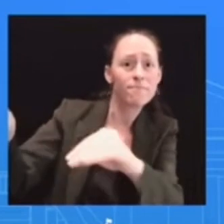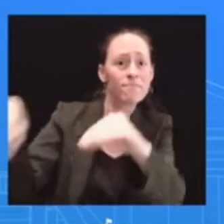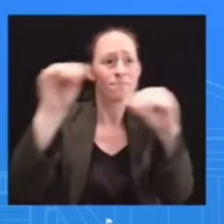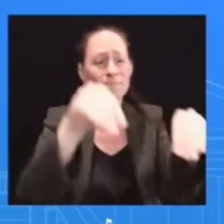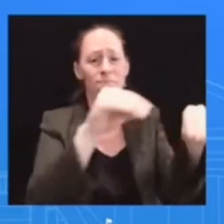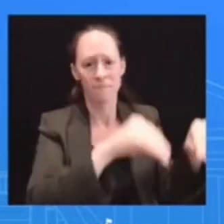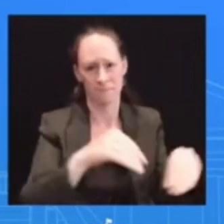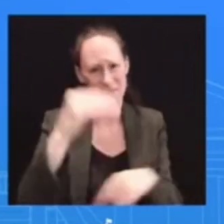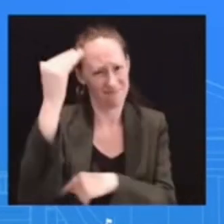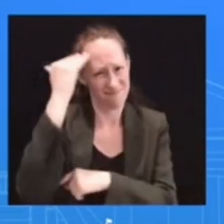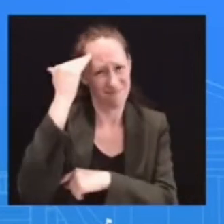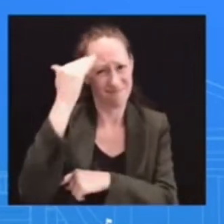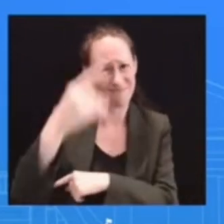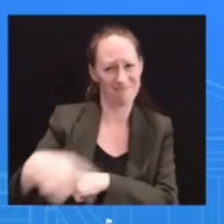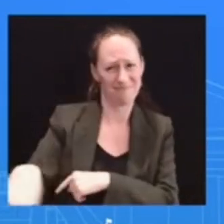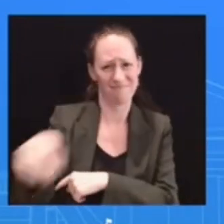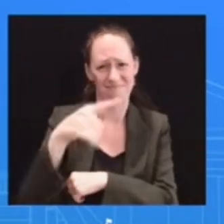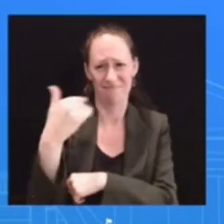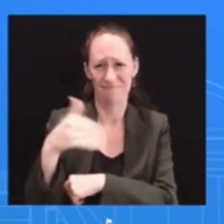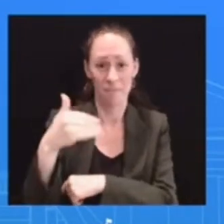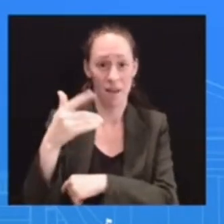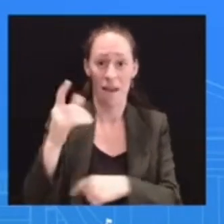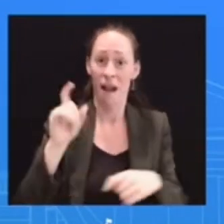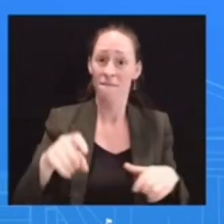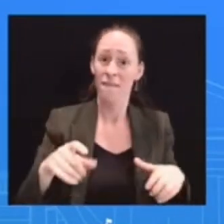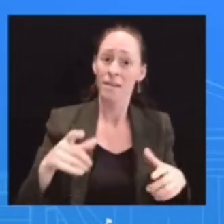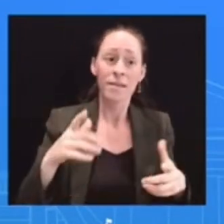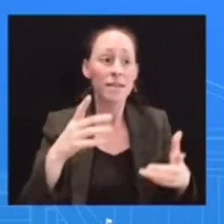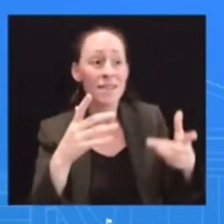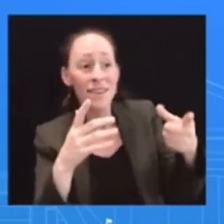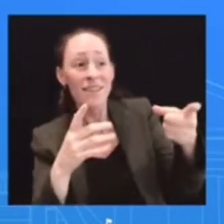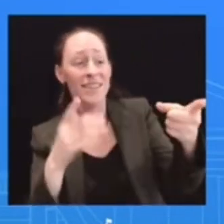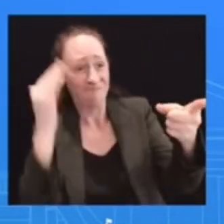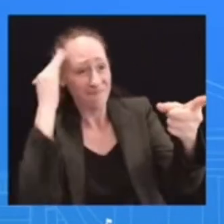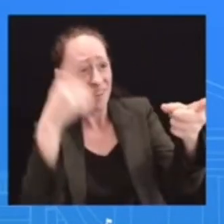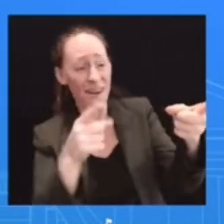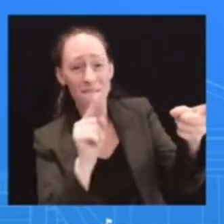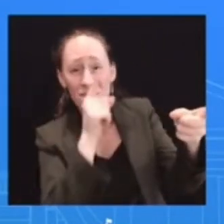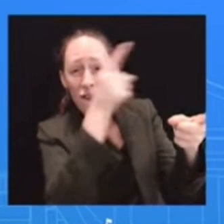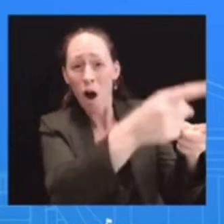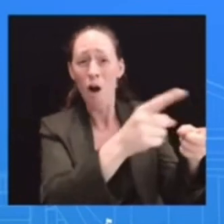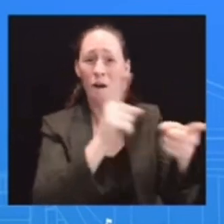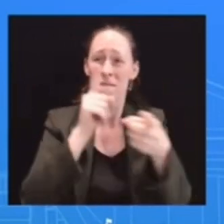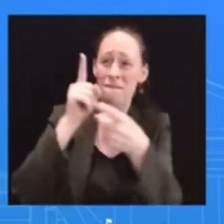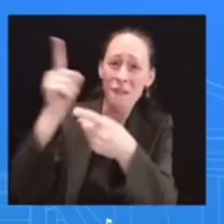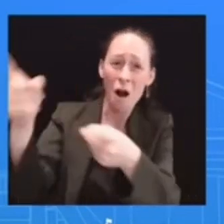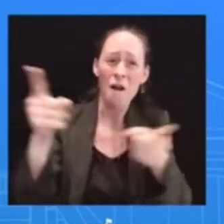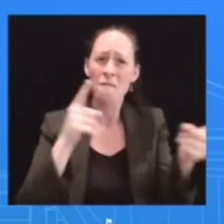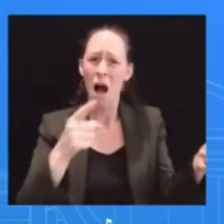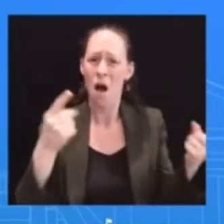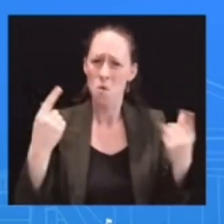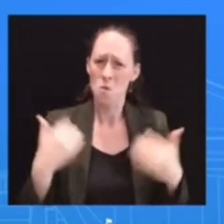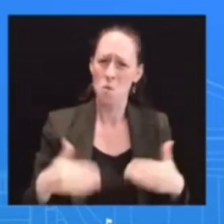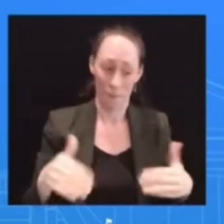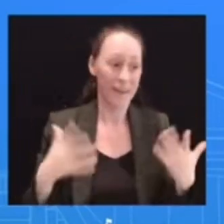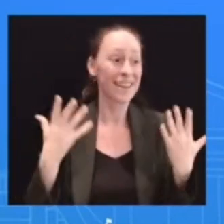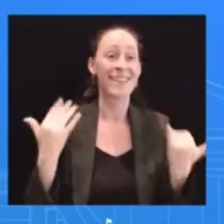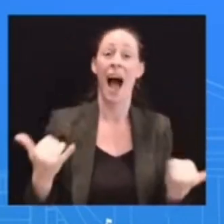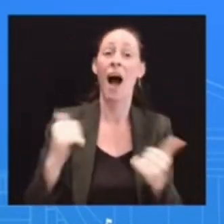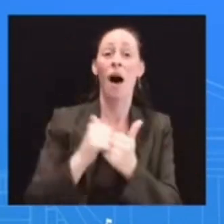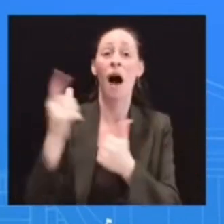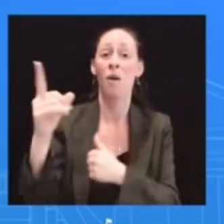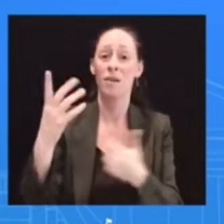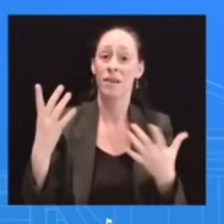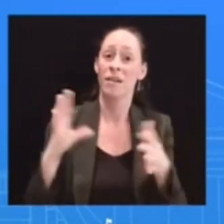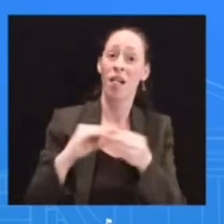with 2023 Senator Tuberville, because clearly there's a problem here. And Republican senators